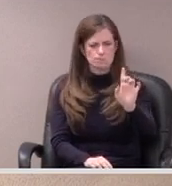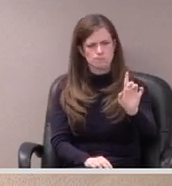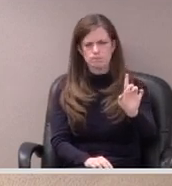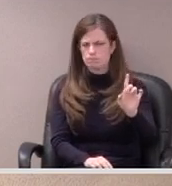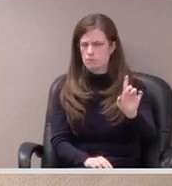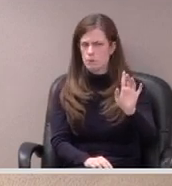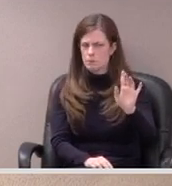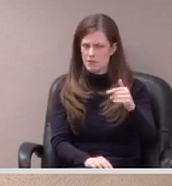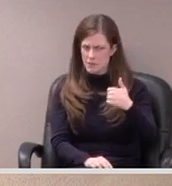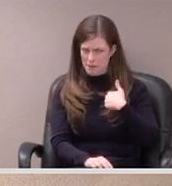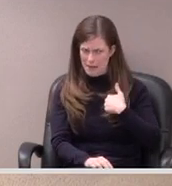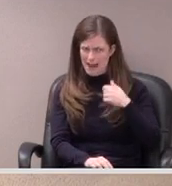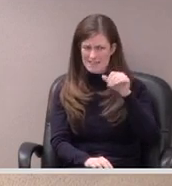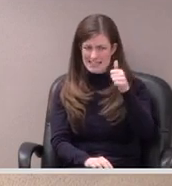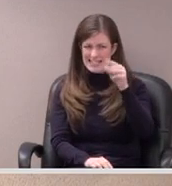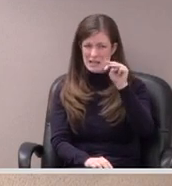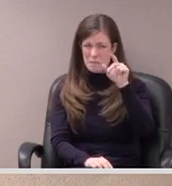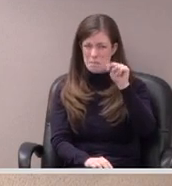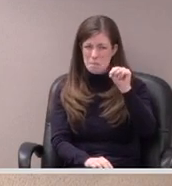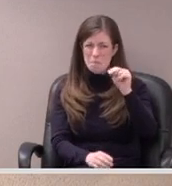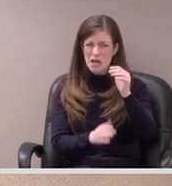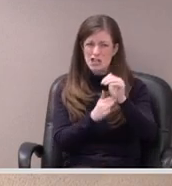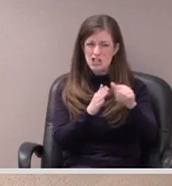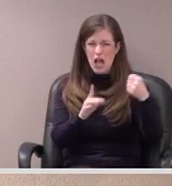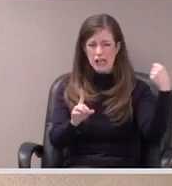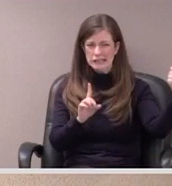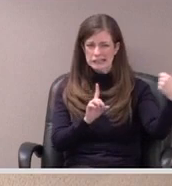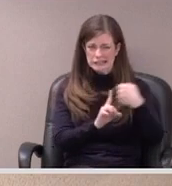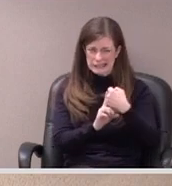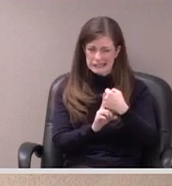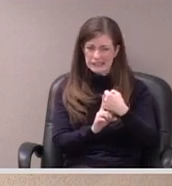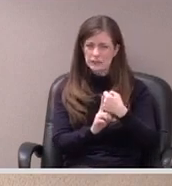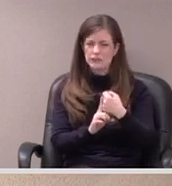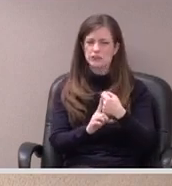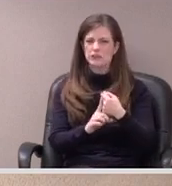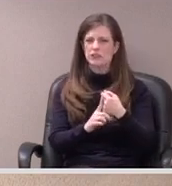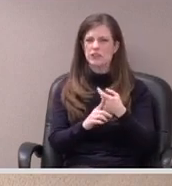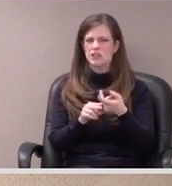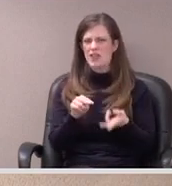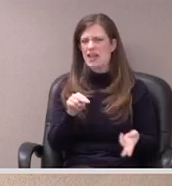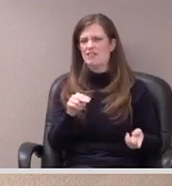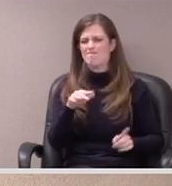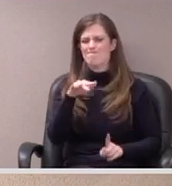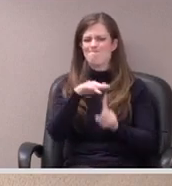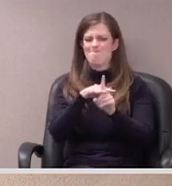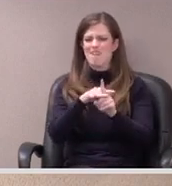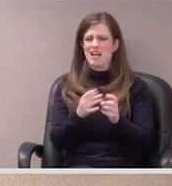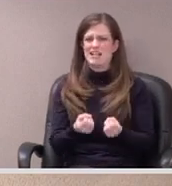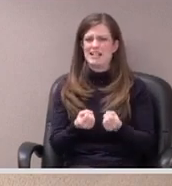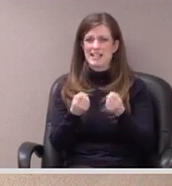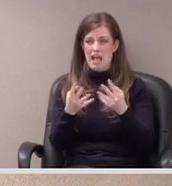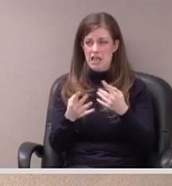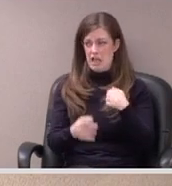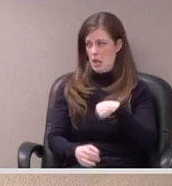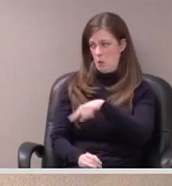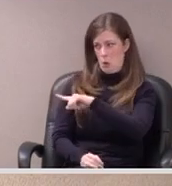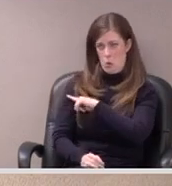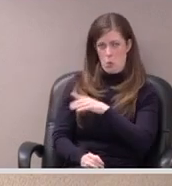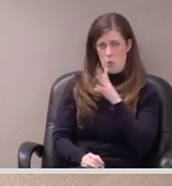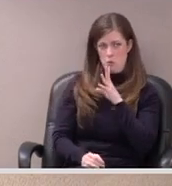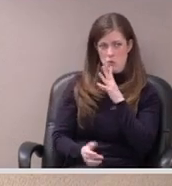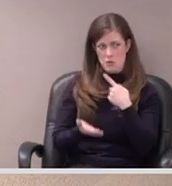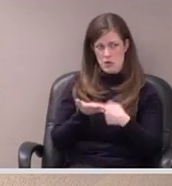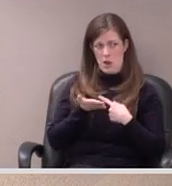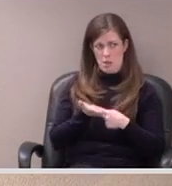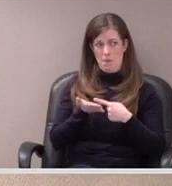but then we have this $10 million hit. So that kind of erases a lot of what we're seeing here. So what we're talking about is if we do the